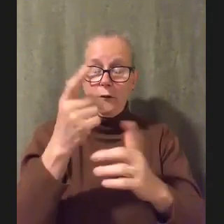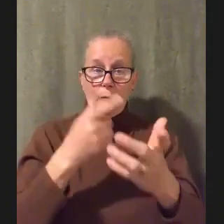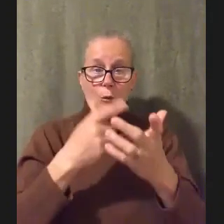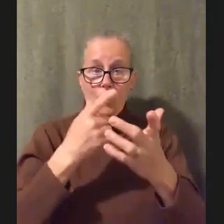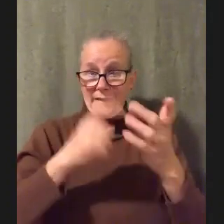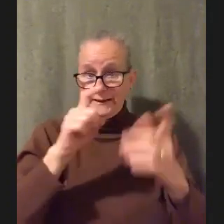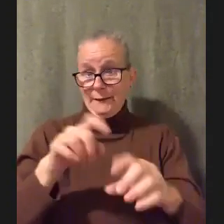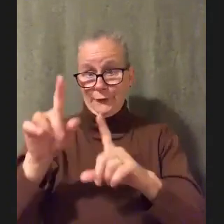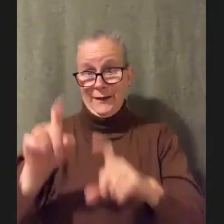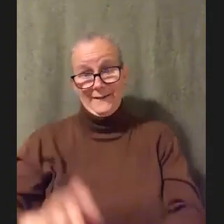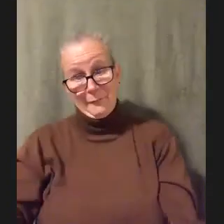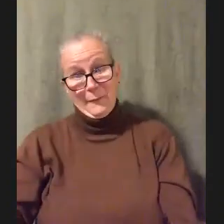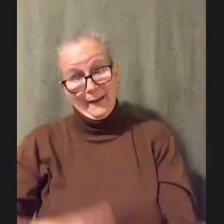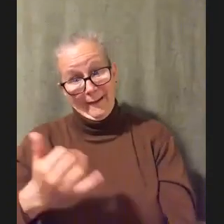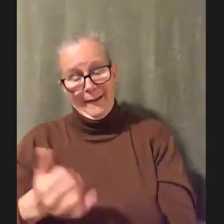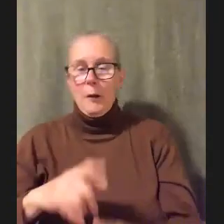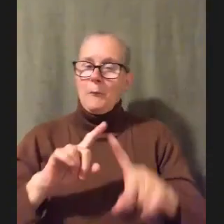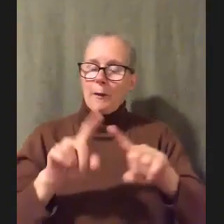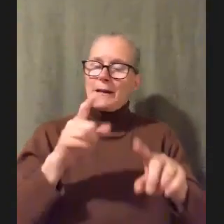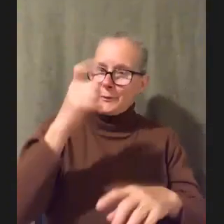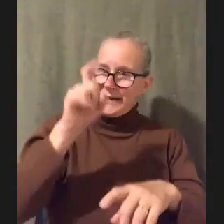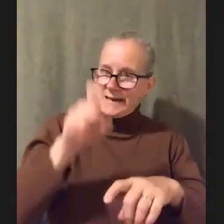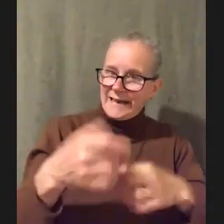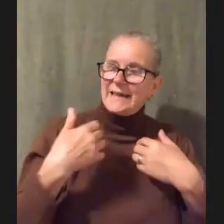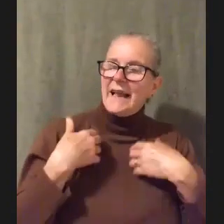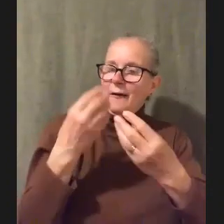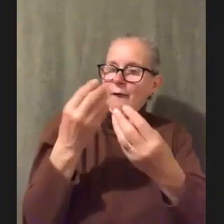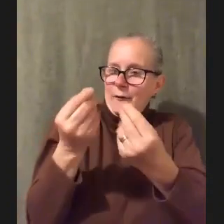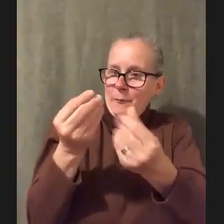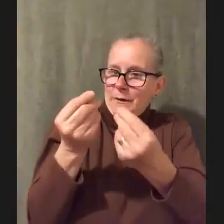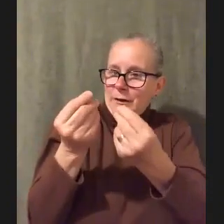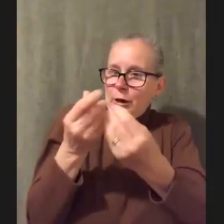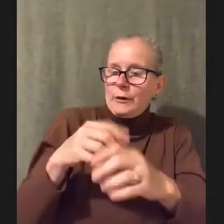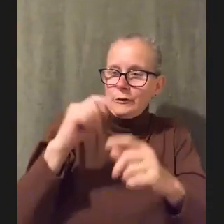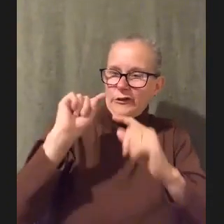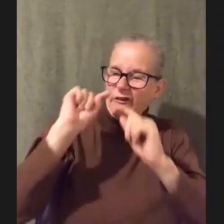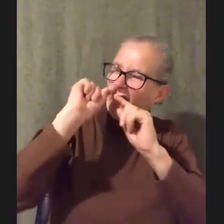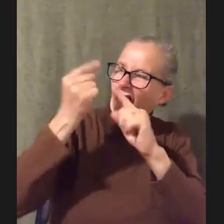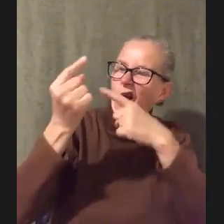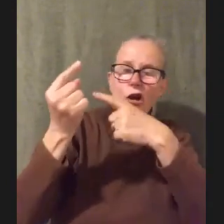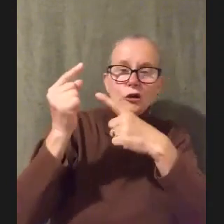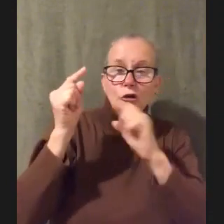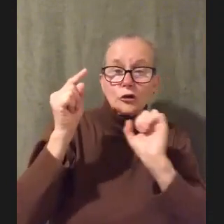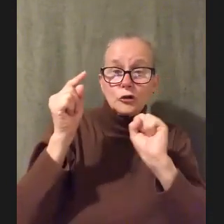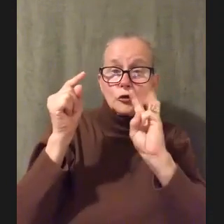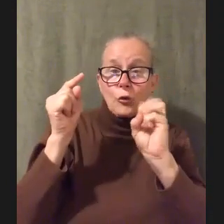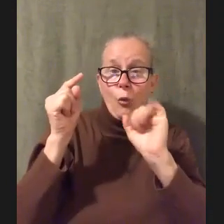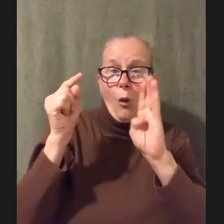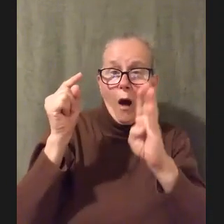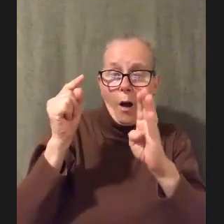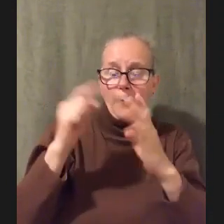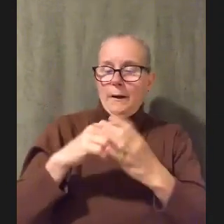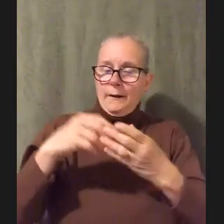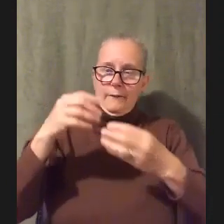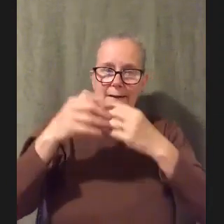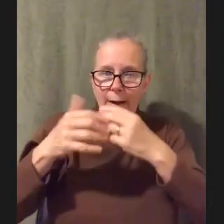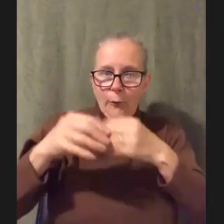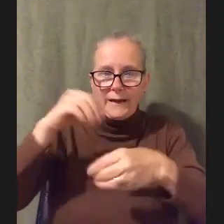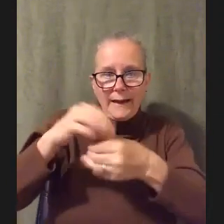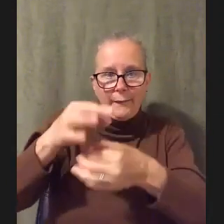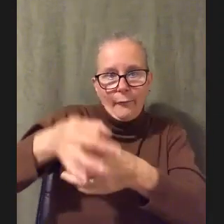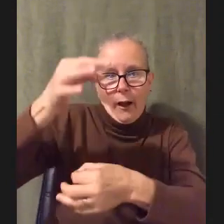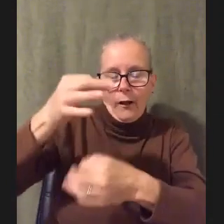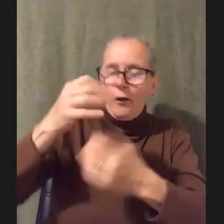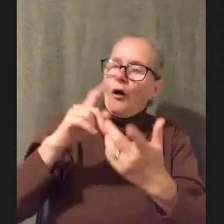The materials you need for testing, swabs, the transport media, et cetera, are still in